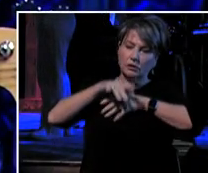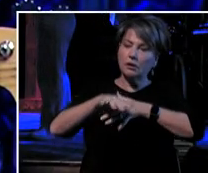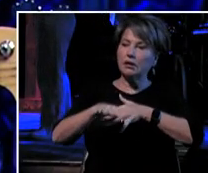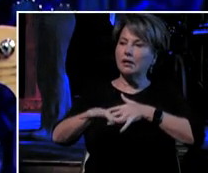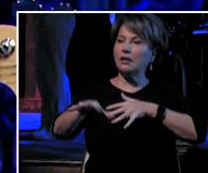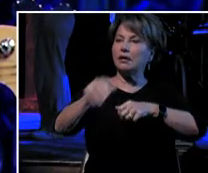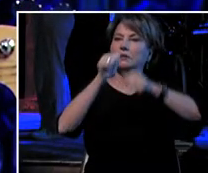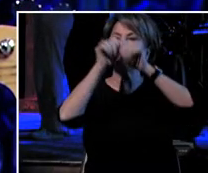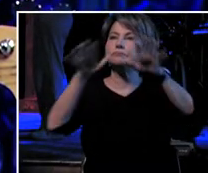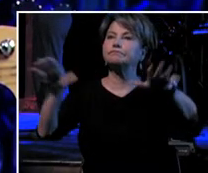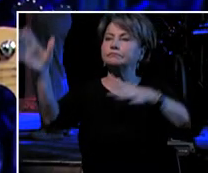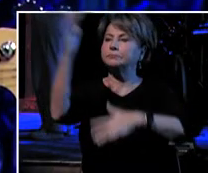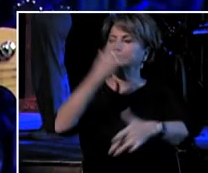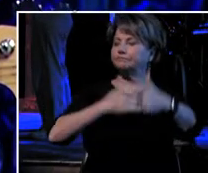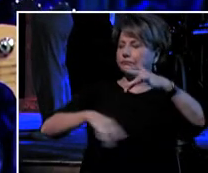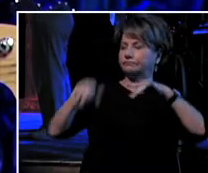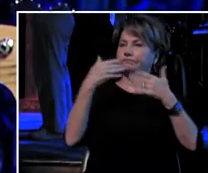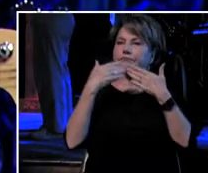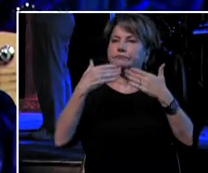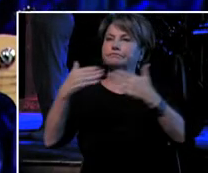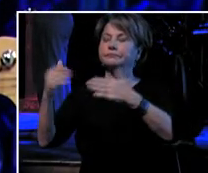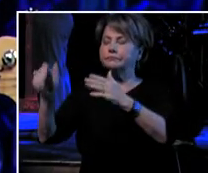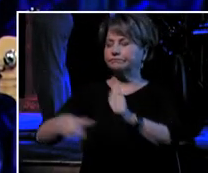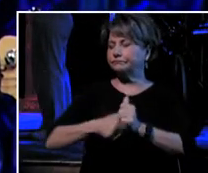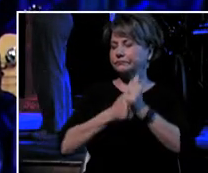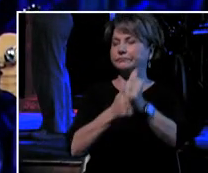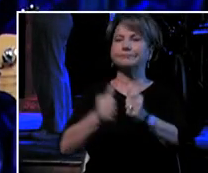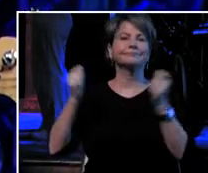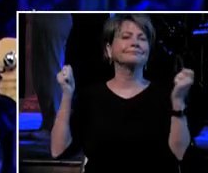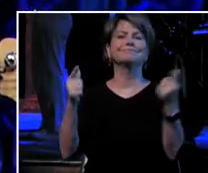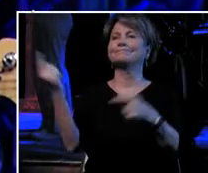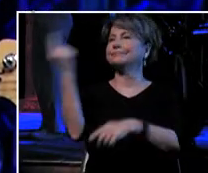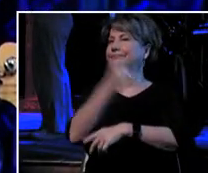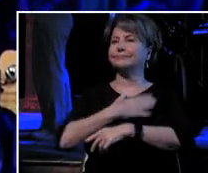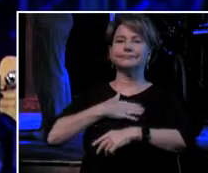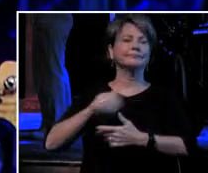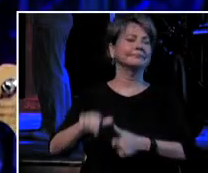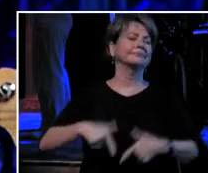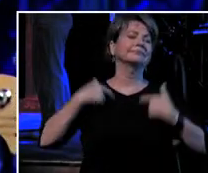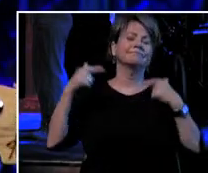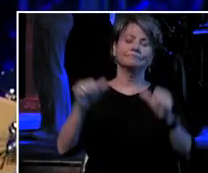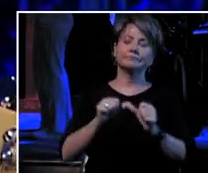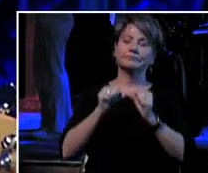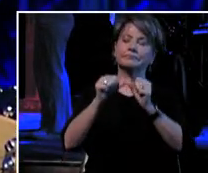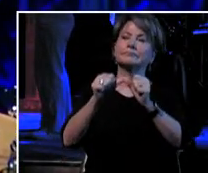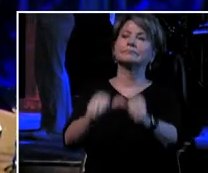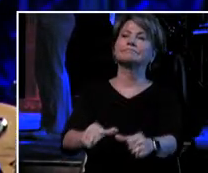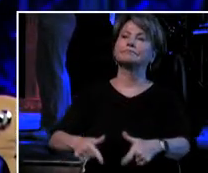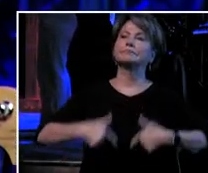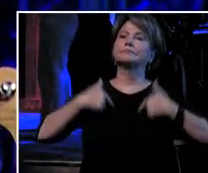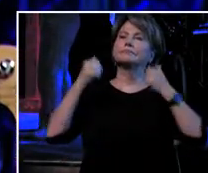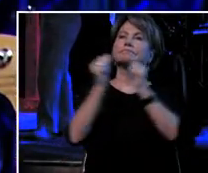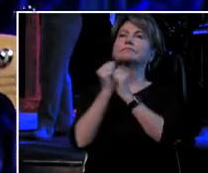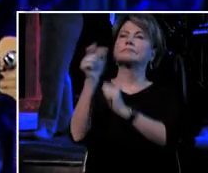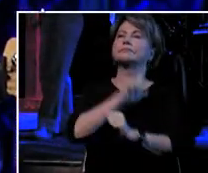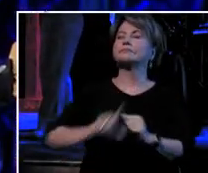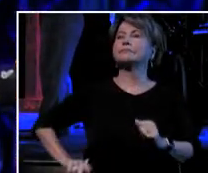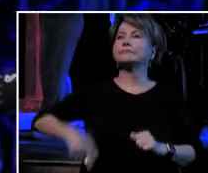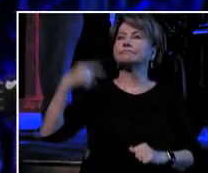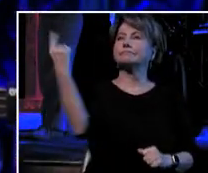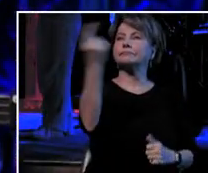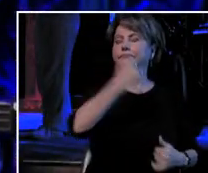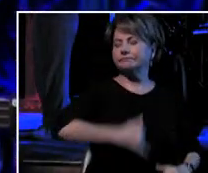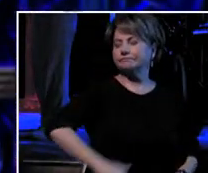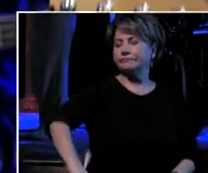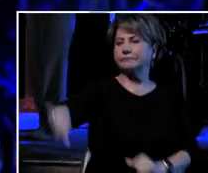and mercy shall follow me all the days of my life, and I shall dwell in the house of the Lord forever." Let's stand together and let's sing to